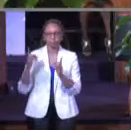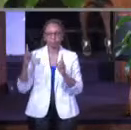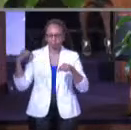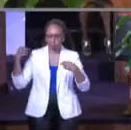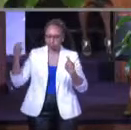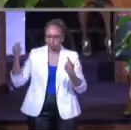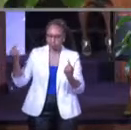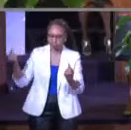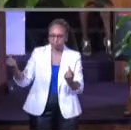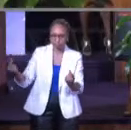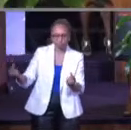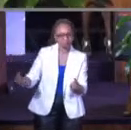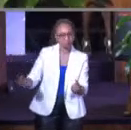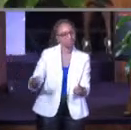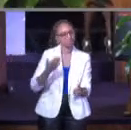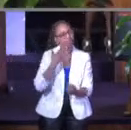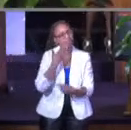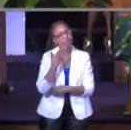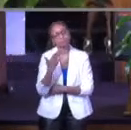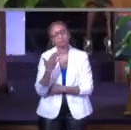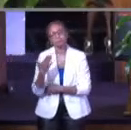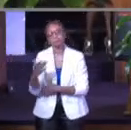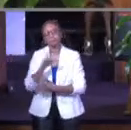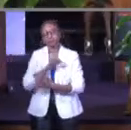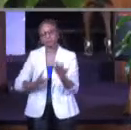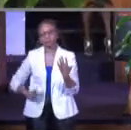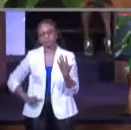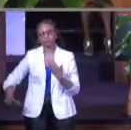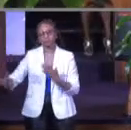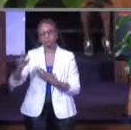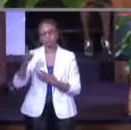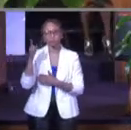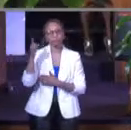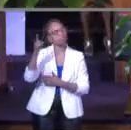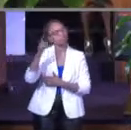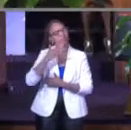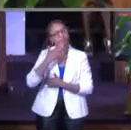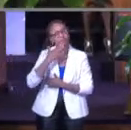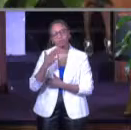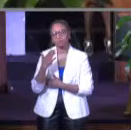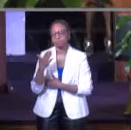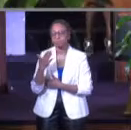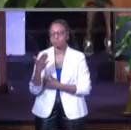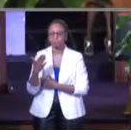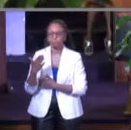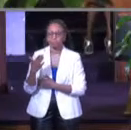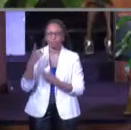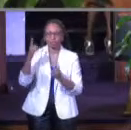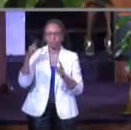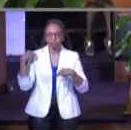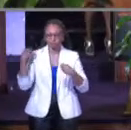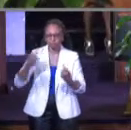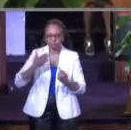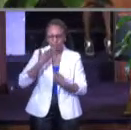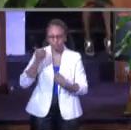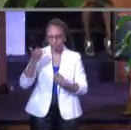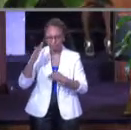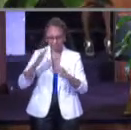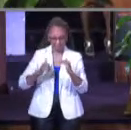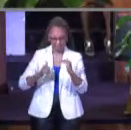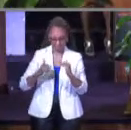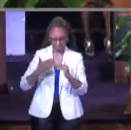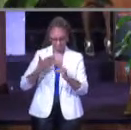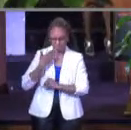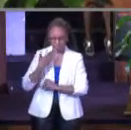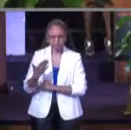You've been so good. Lord, you are good. You've been better